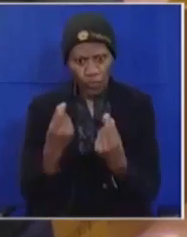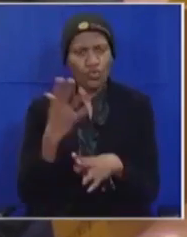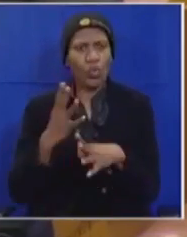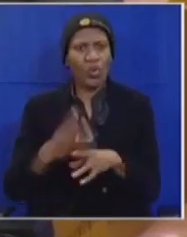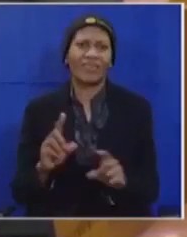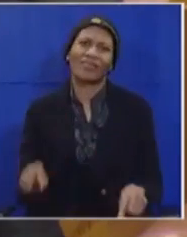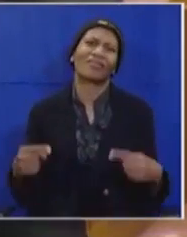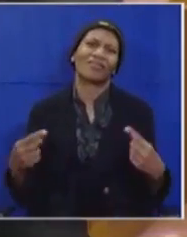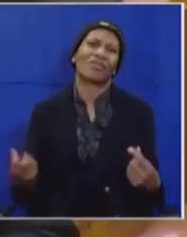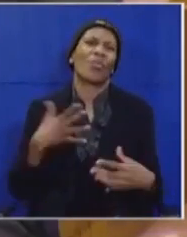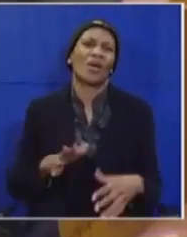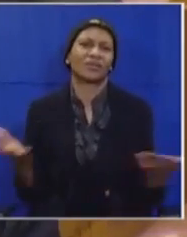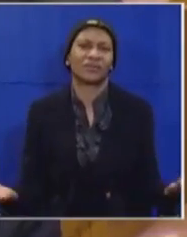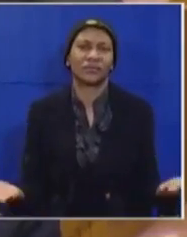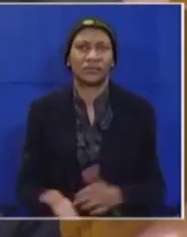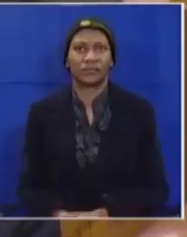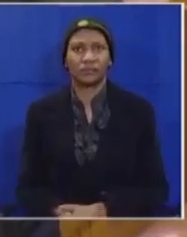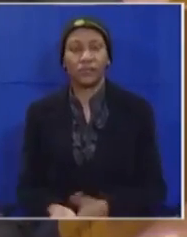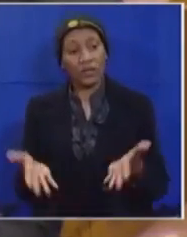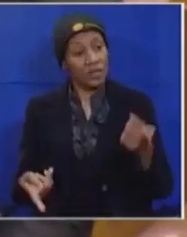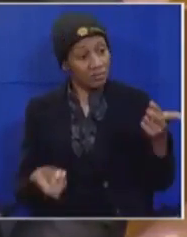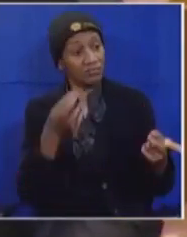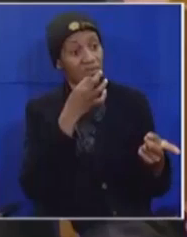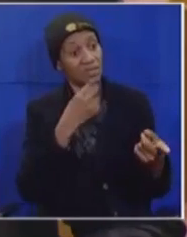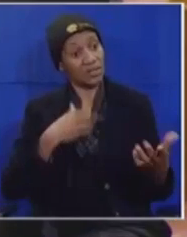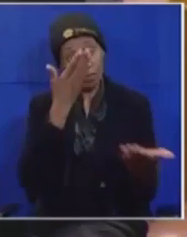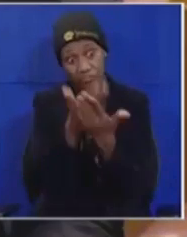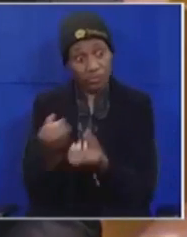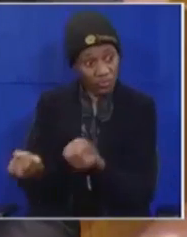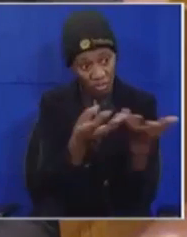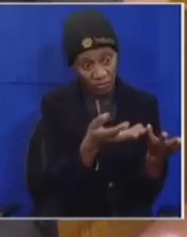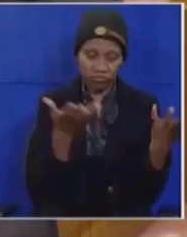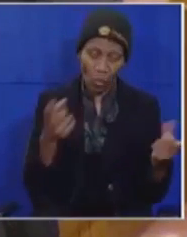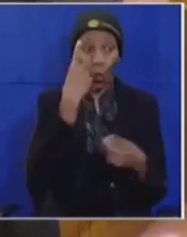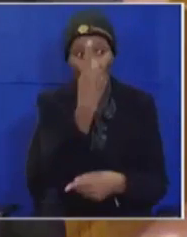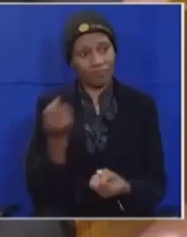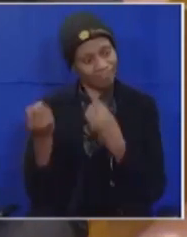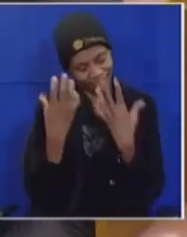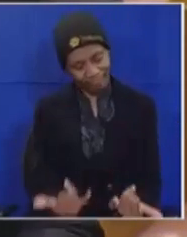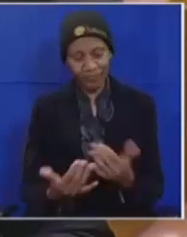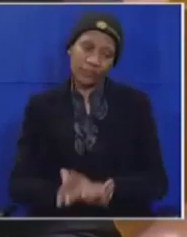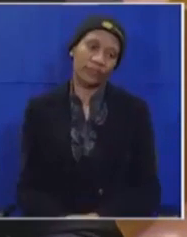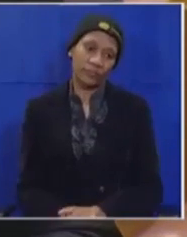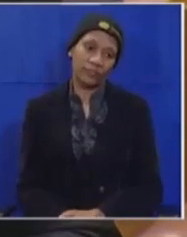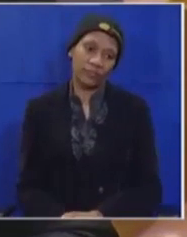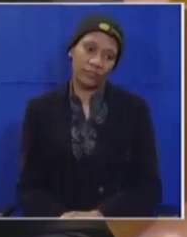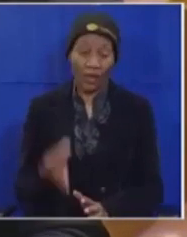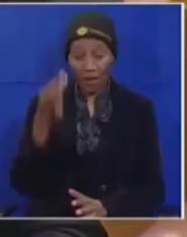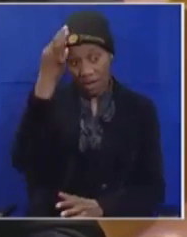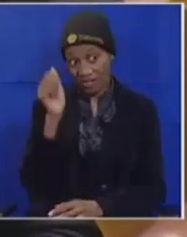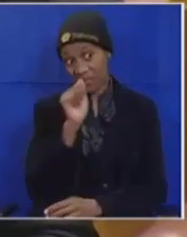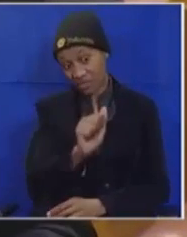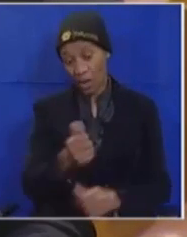the Constitution are. Now, you said to me, I must give you suggestions. Here is one. Your government